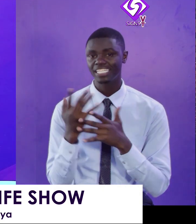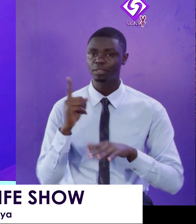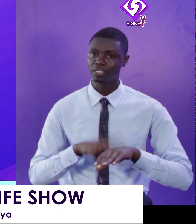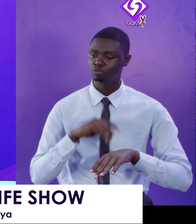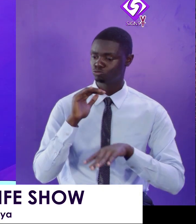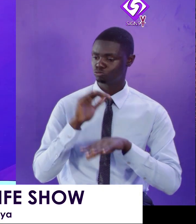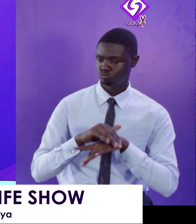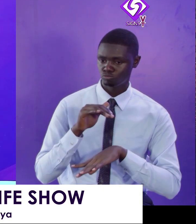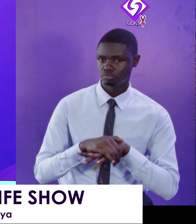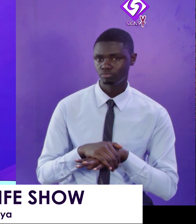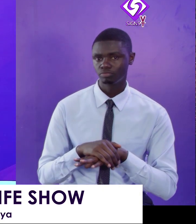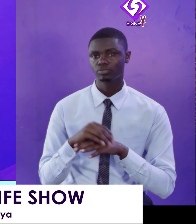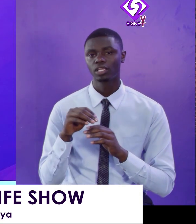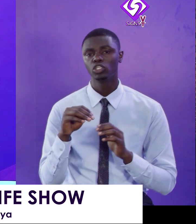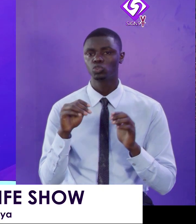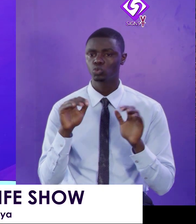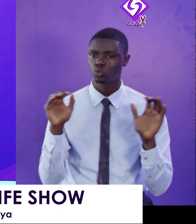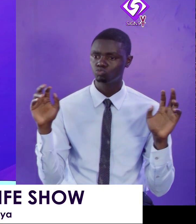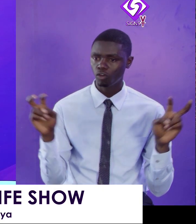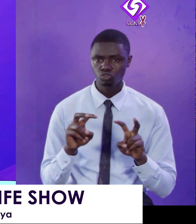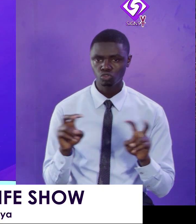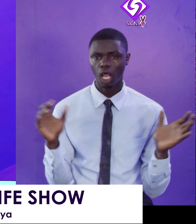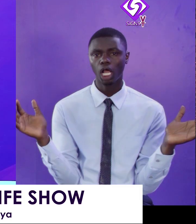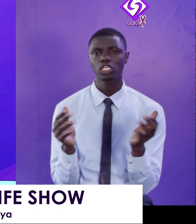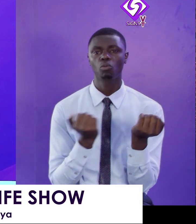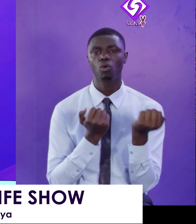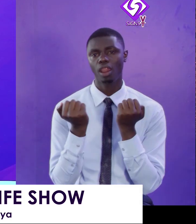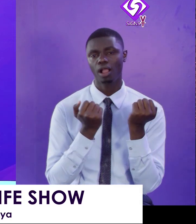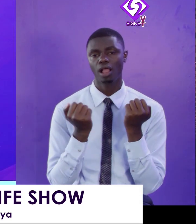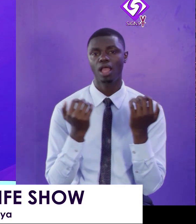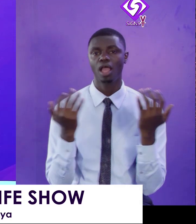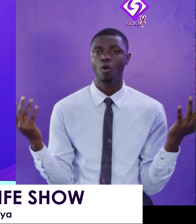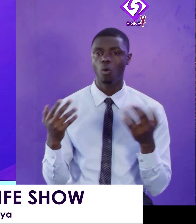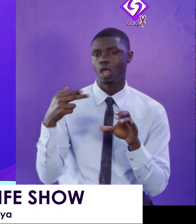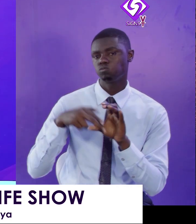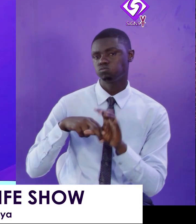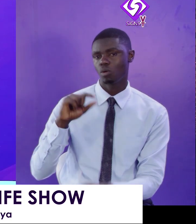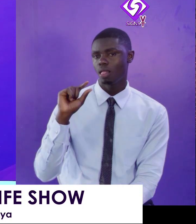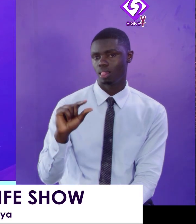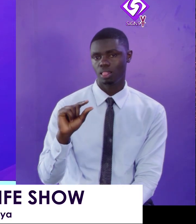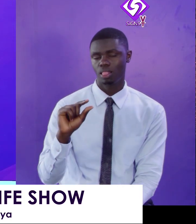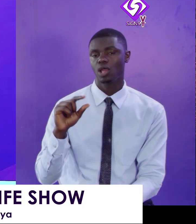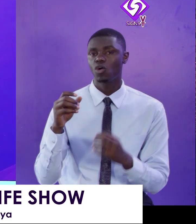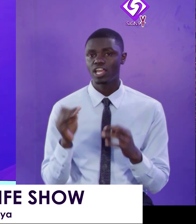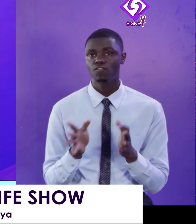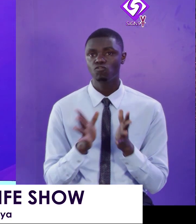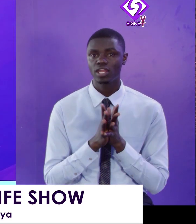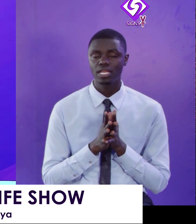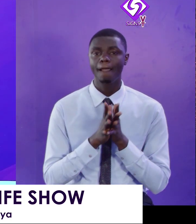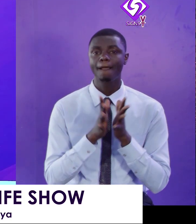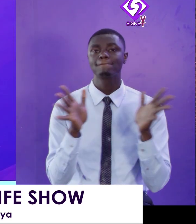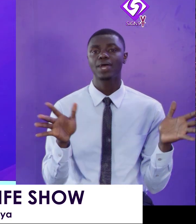to even go for that smaller car where you take less fuel, or if you're on public